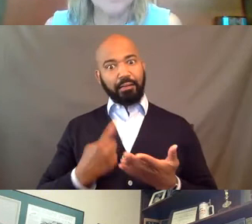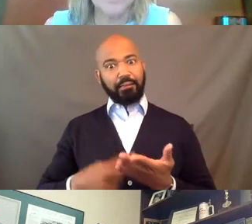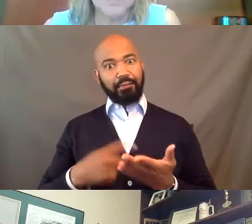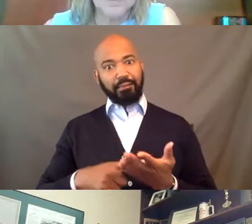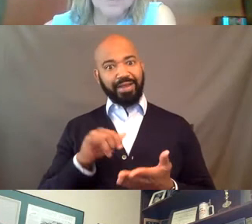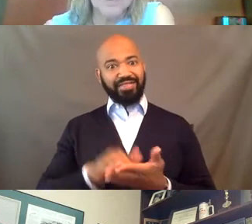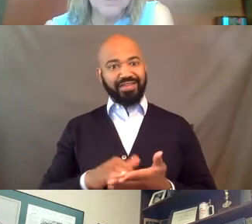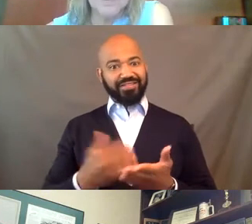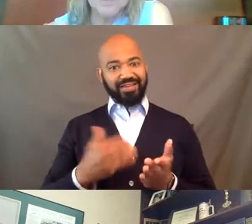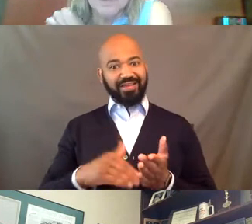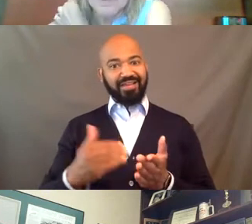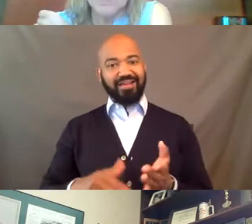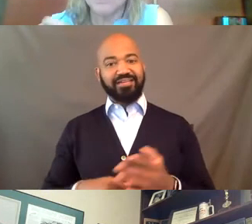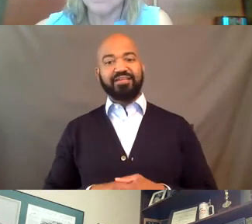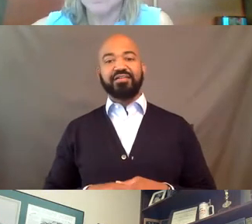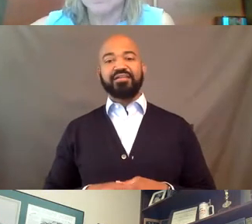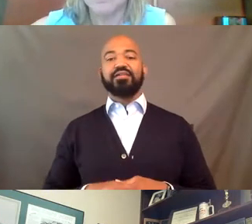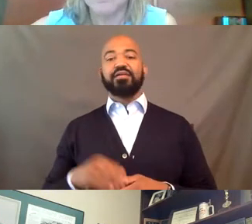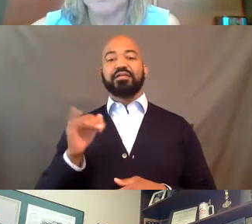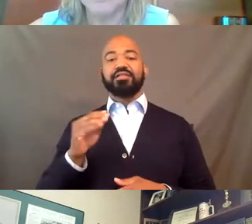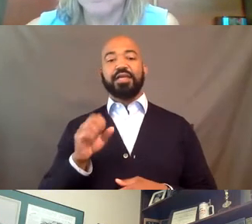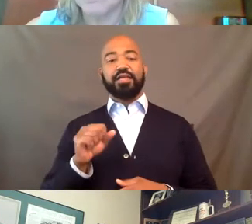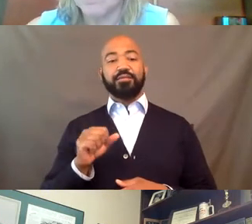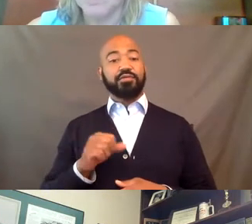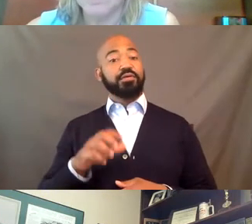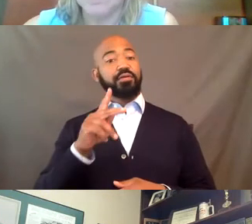Kevin and Carissa, I don't know if I see her yet.